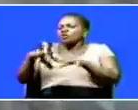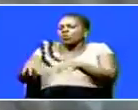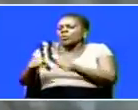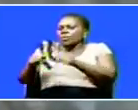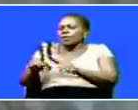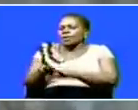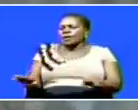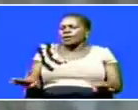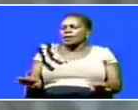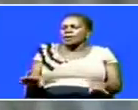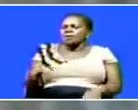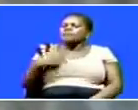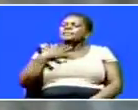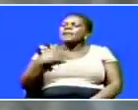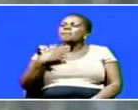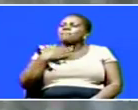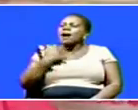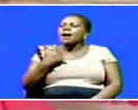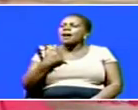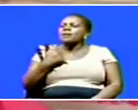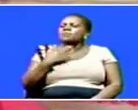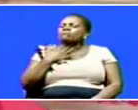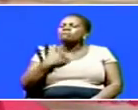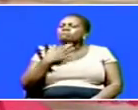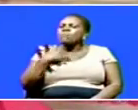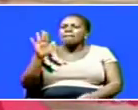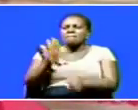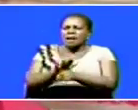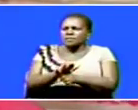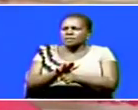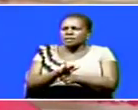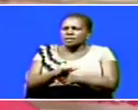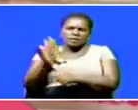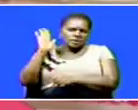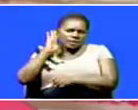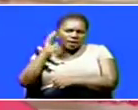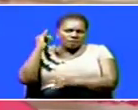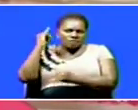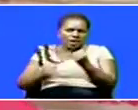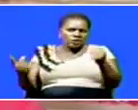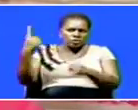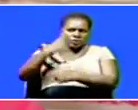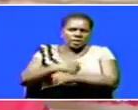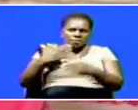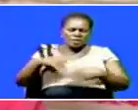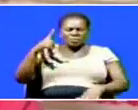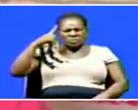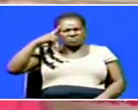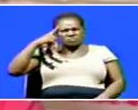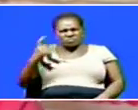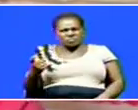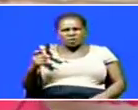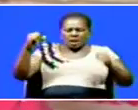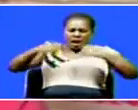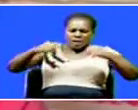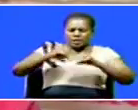them? Ni tamaa. Tamaa ndio mingi. Na tunaambiwa hata siku za mwisho watu watakuwa wakaidi, watu